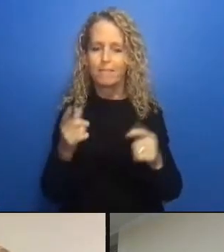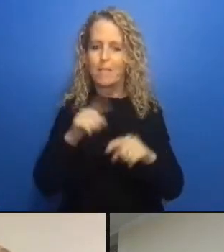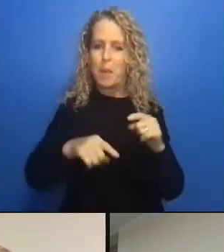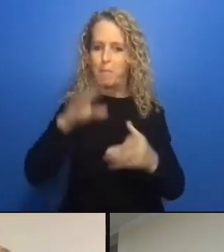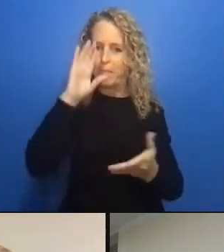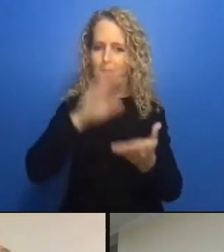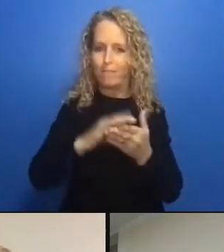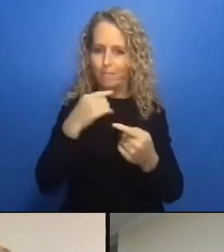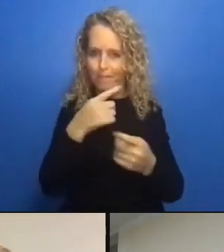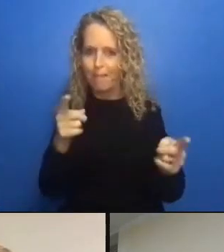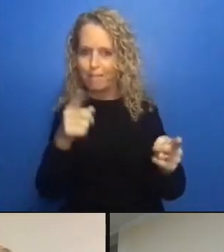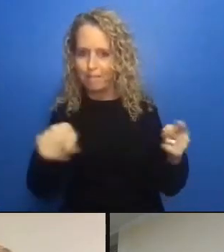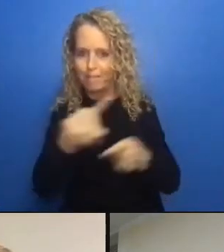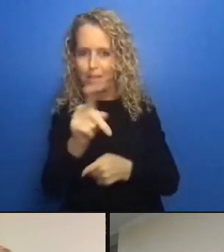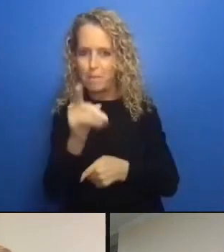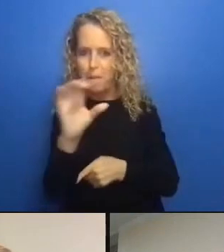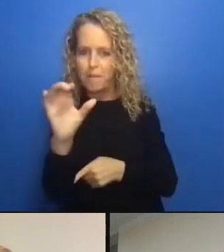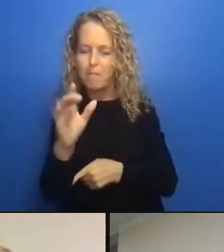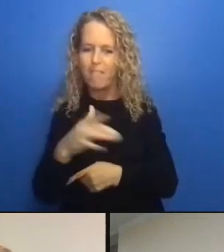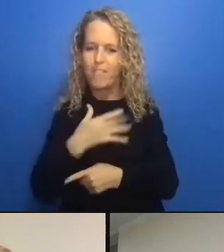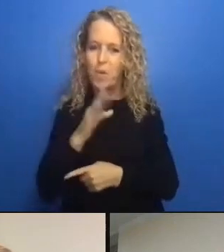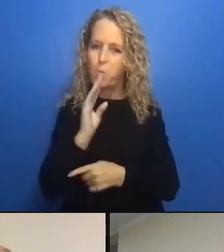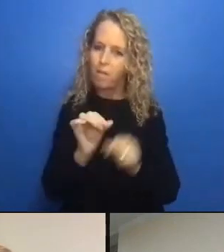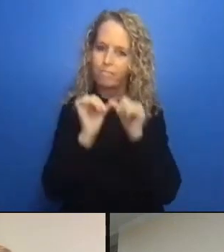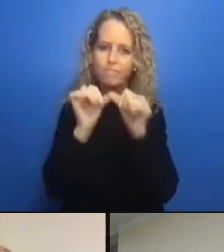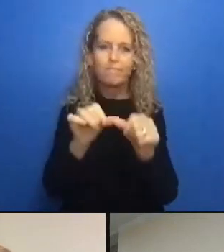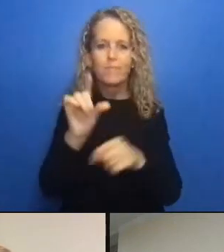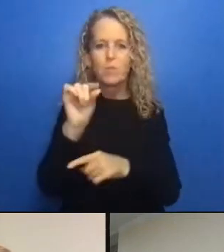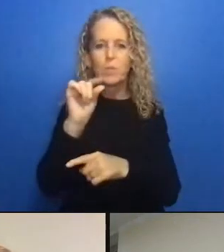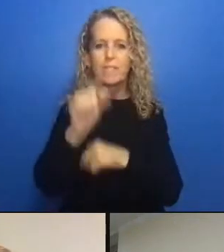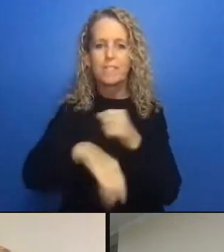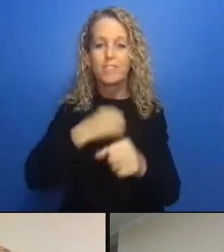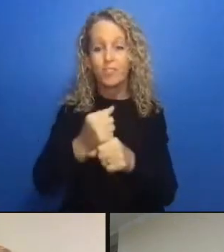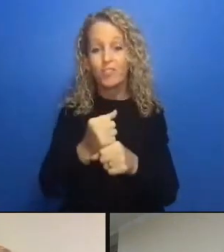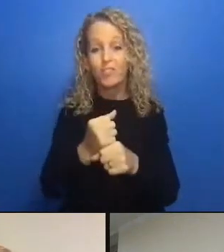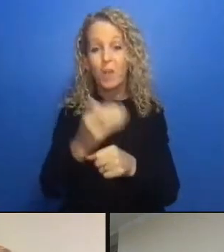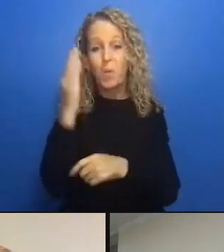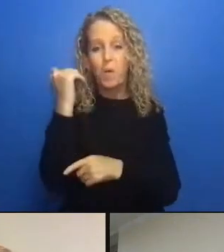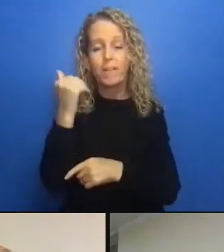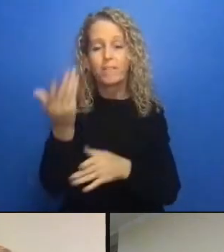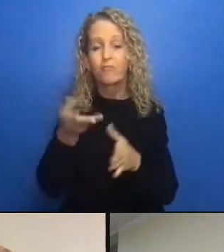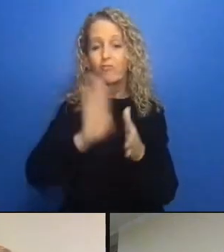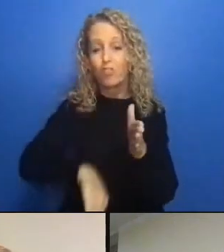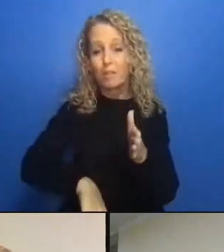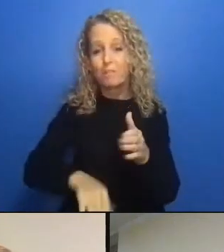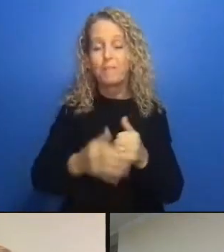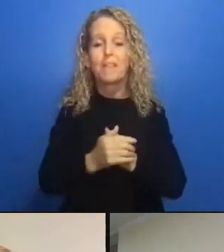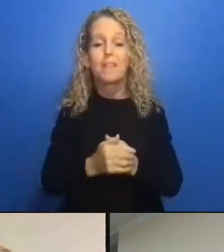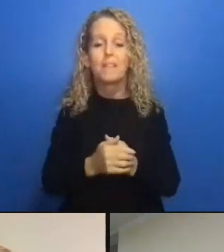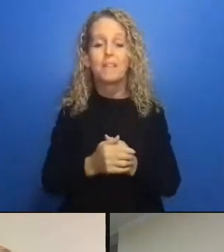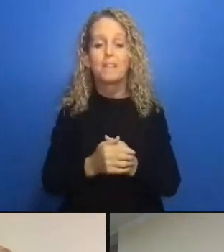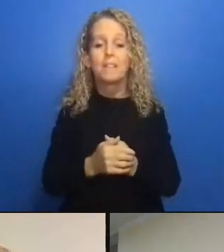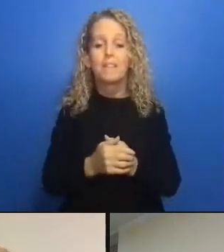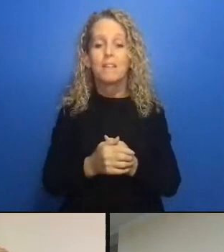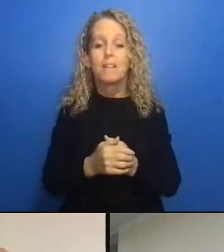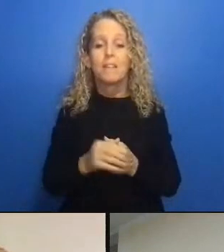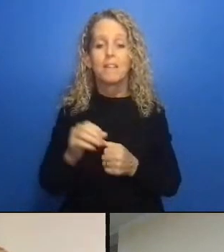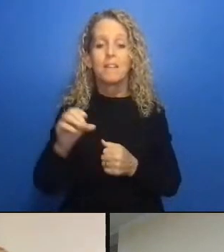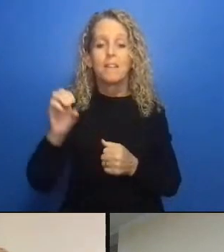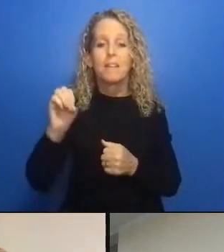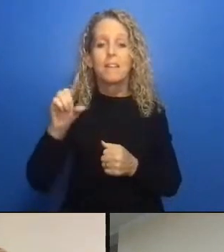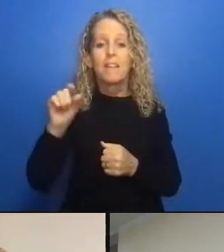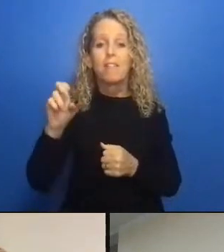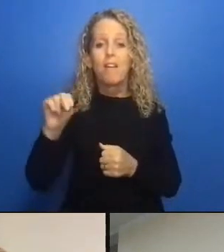years. And it's really dirt cheap. Elon Musk's satellites would be a great solution for the North. They are going